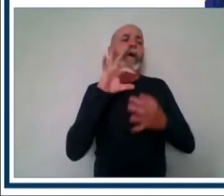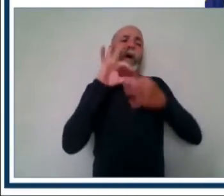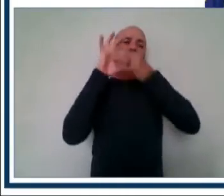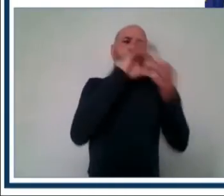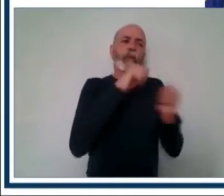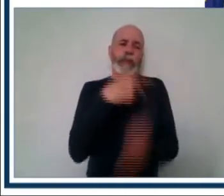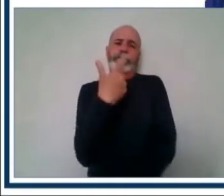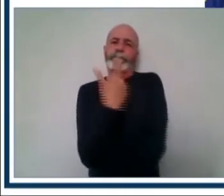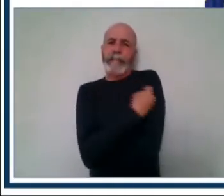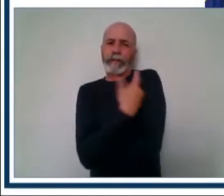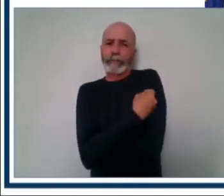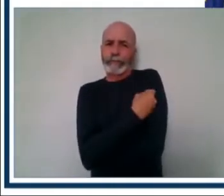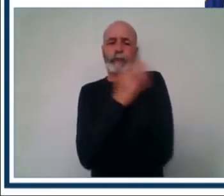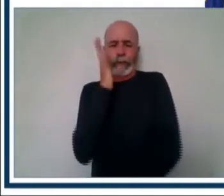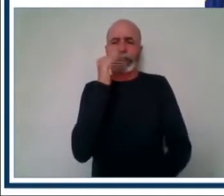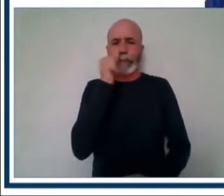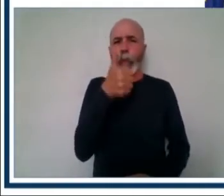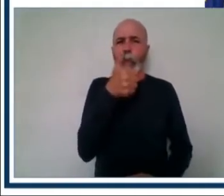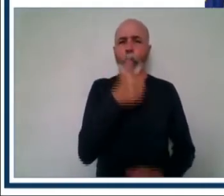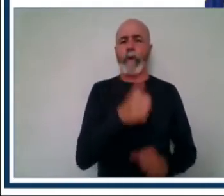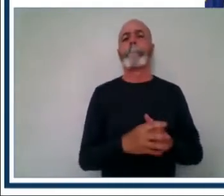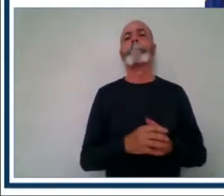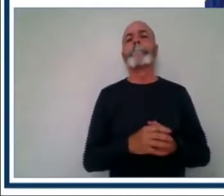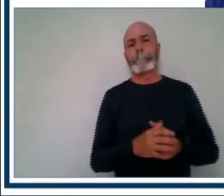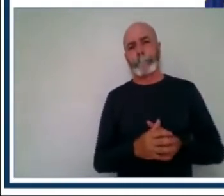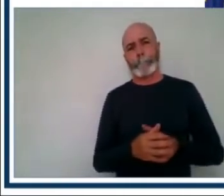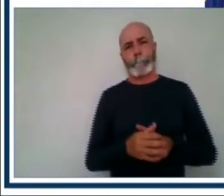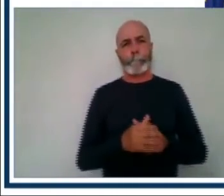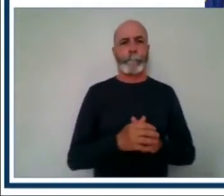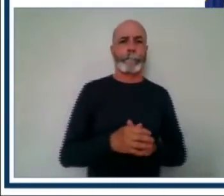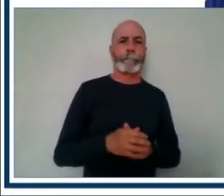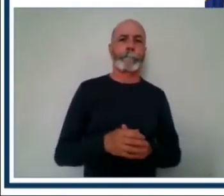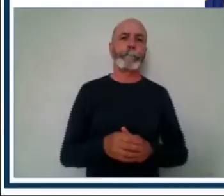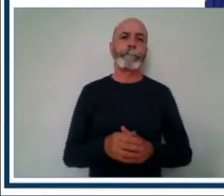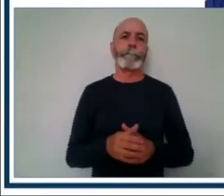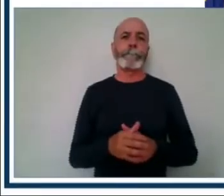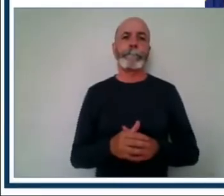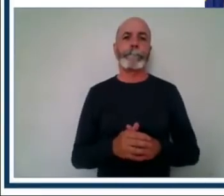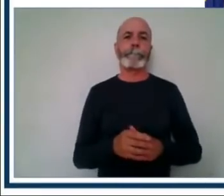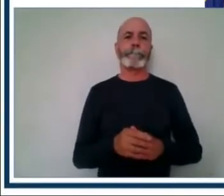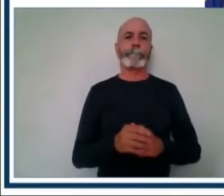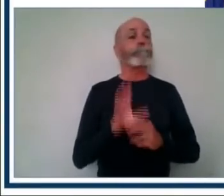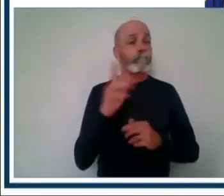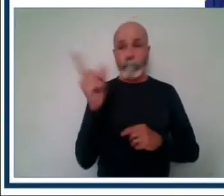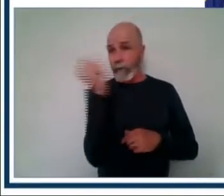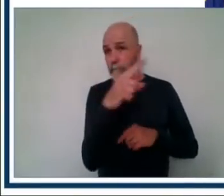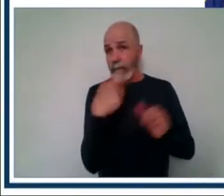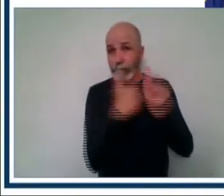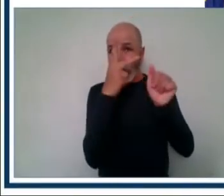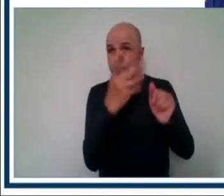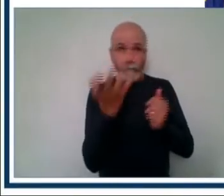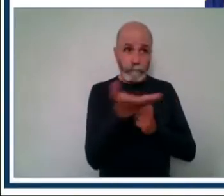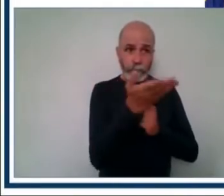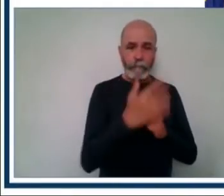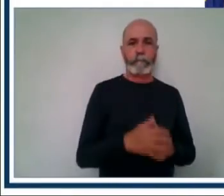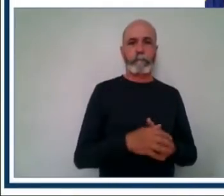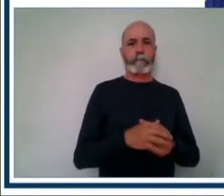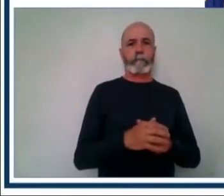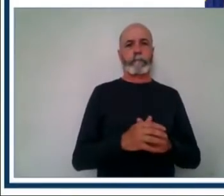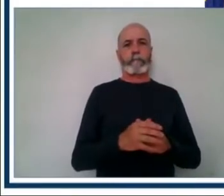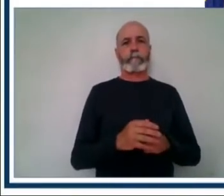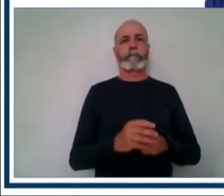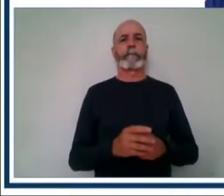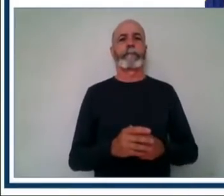follow-up. All right, this one's for the Premier. You mentioned that you are working on some supports for businesses and that